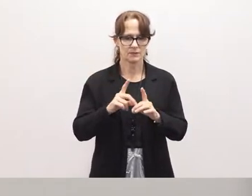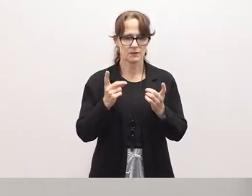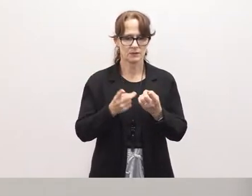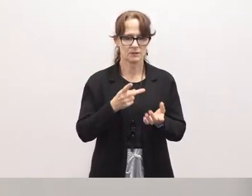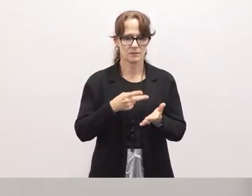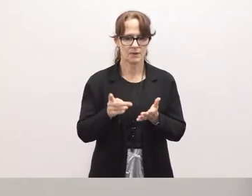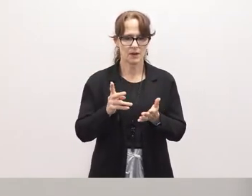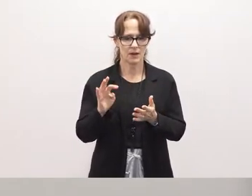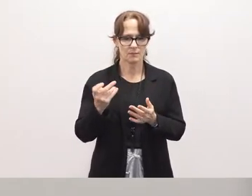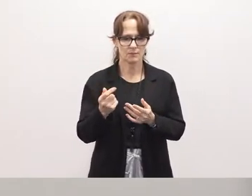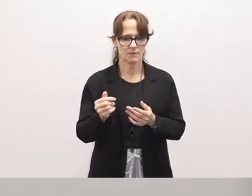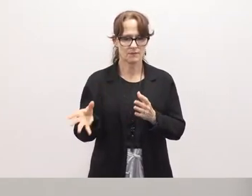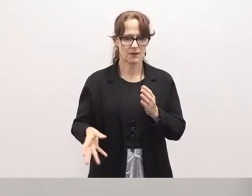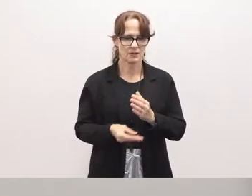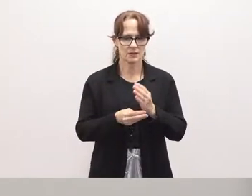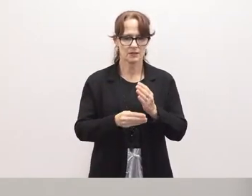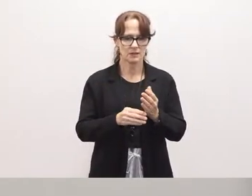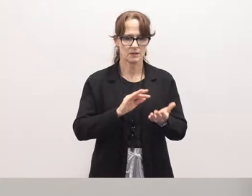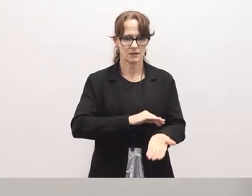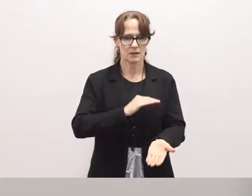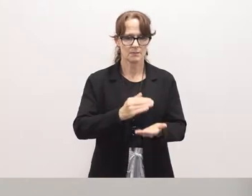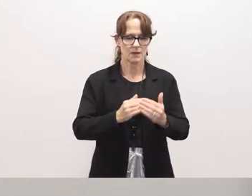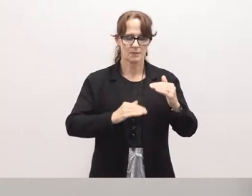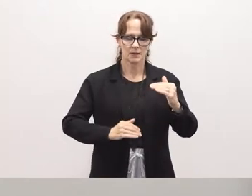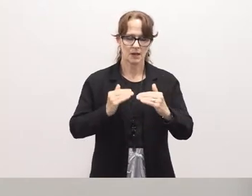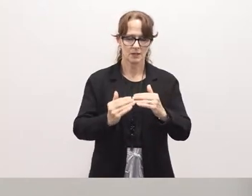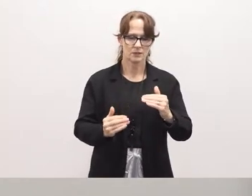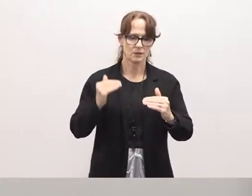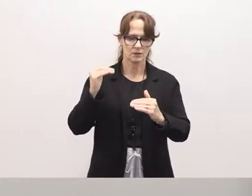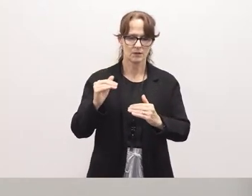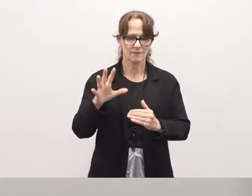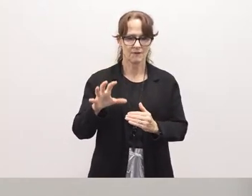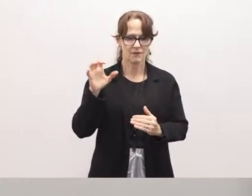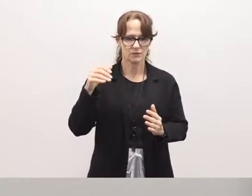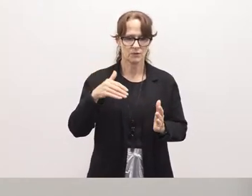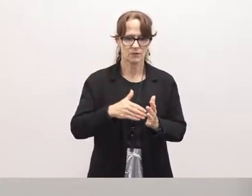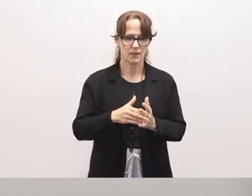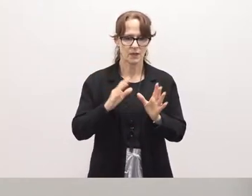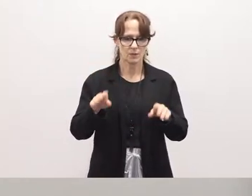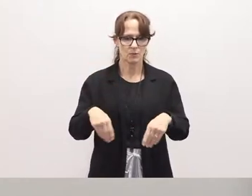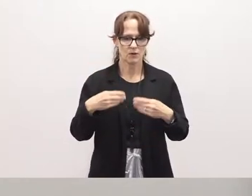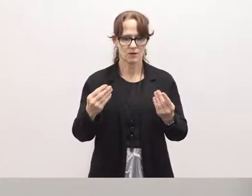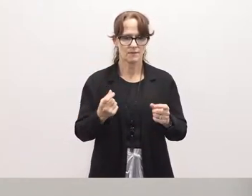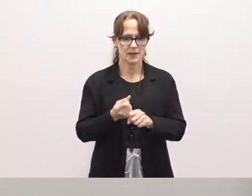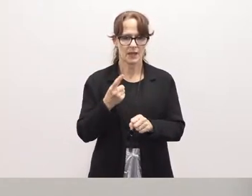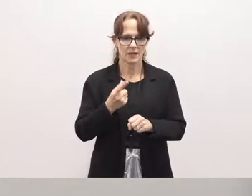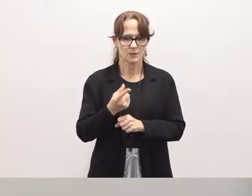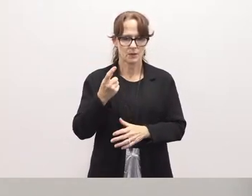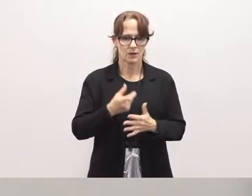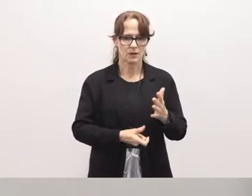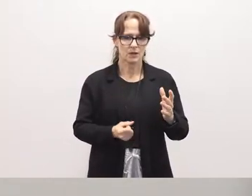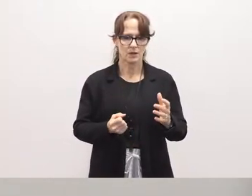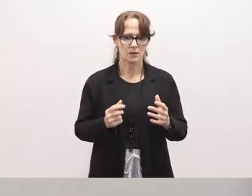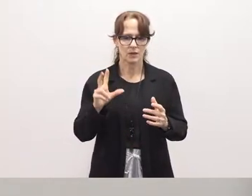premium for additional life insurance in an amount not to exceed $500,000, providing the annual cost does not exceed